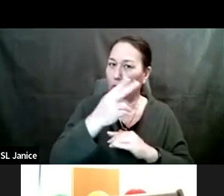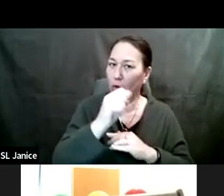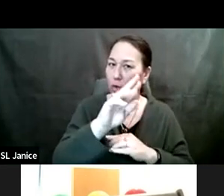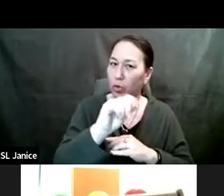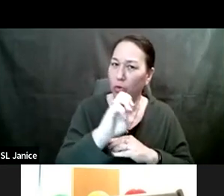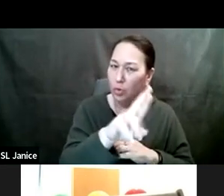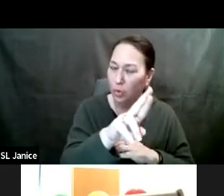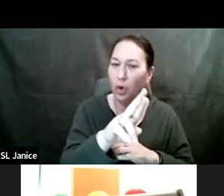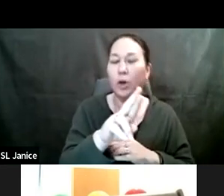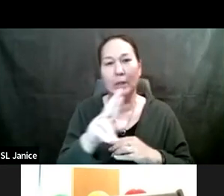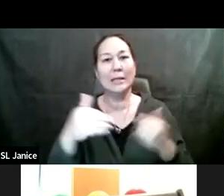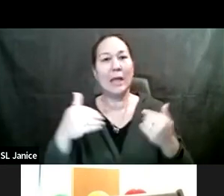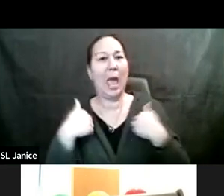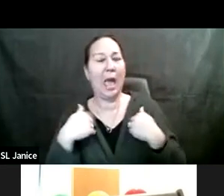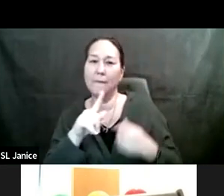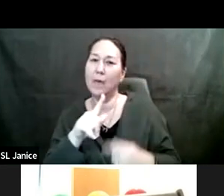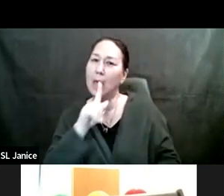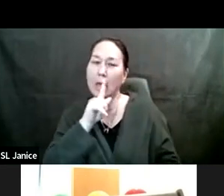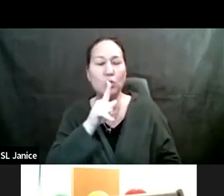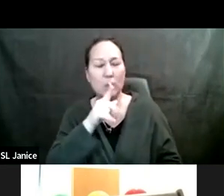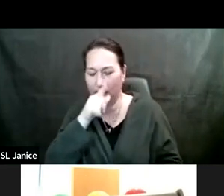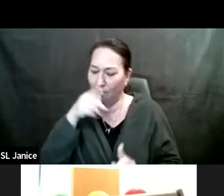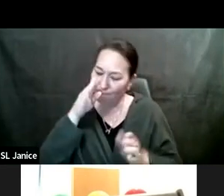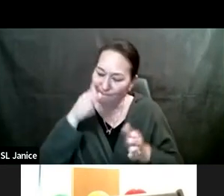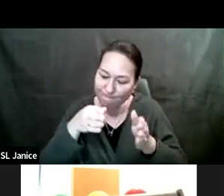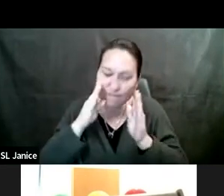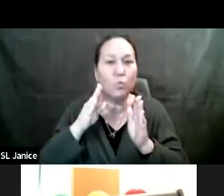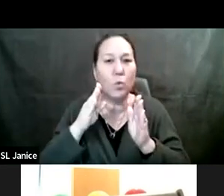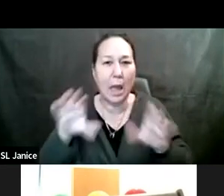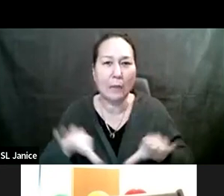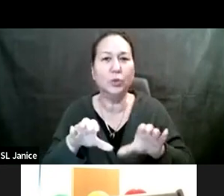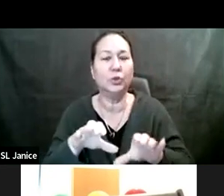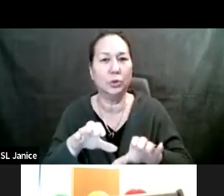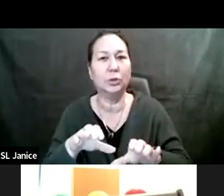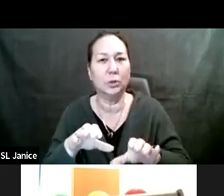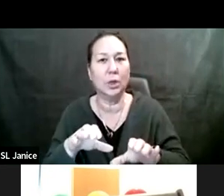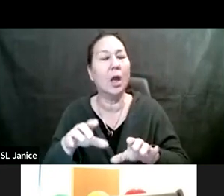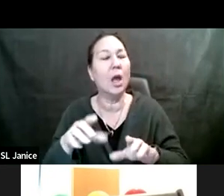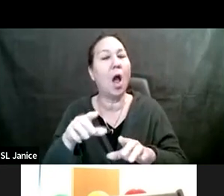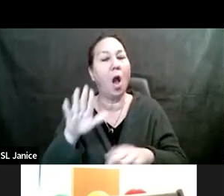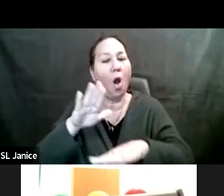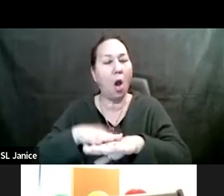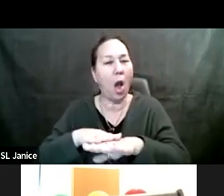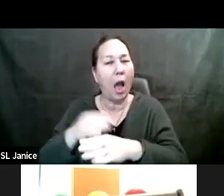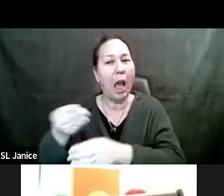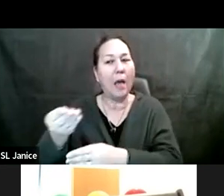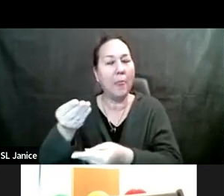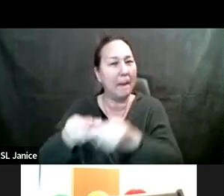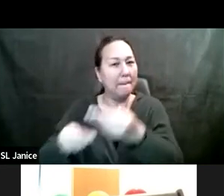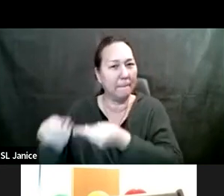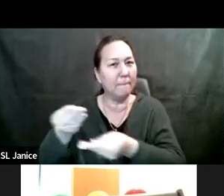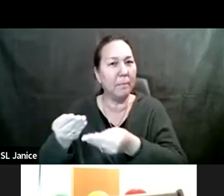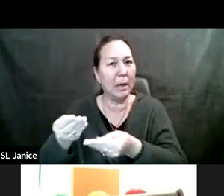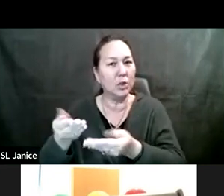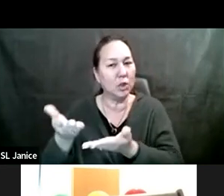a definitive action on the proposed budget recommended by the superintendent uh that